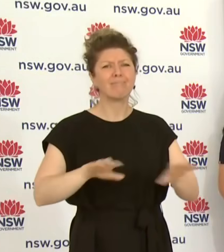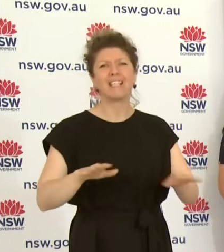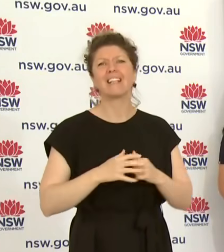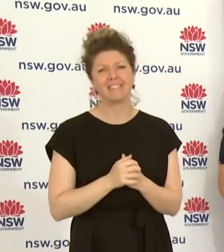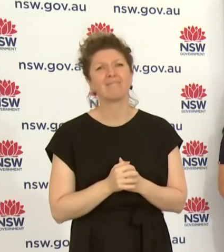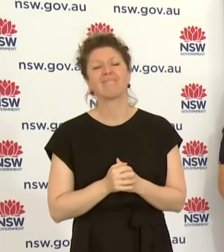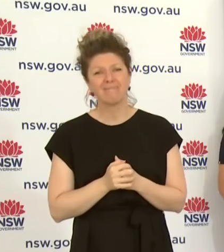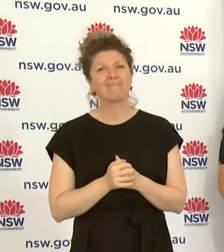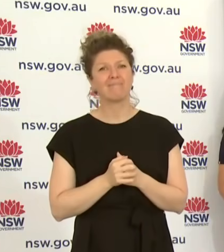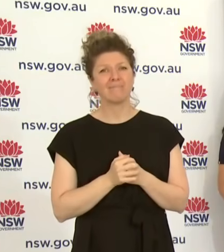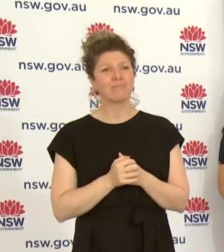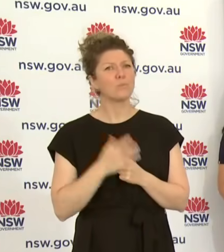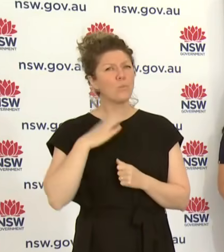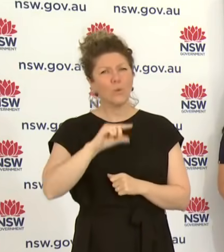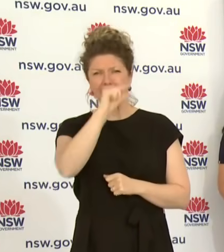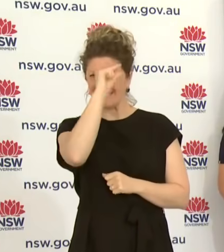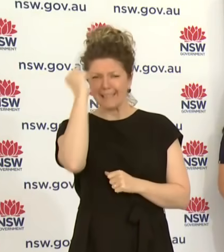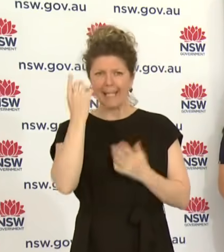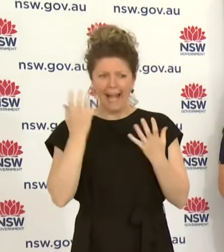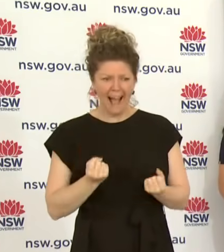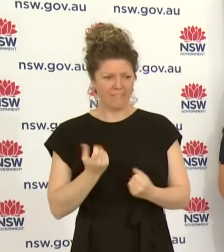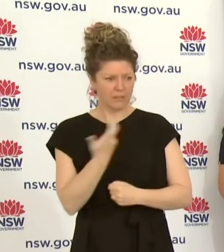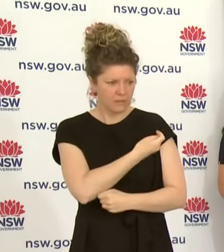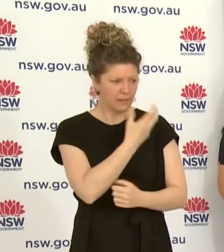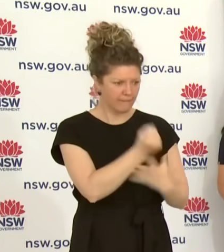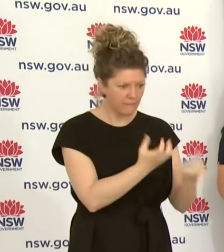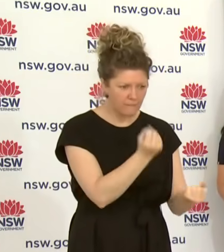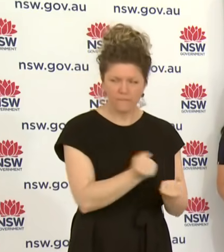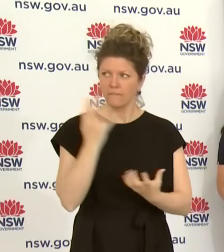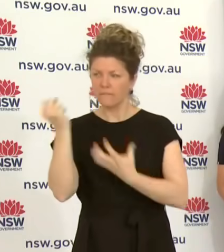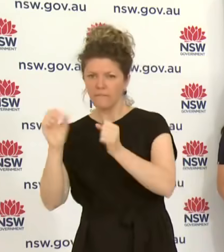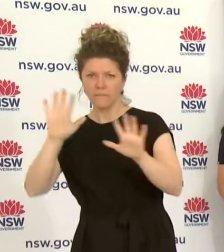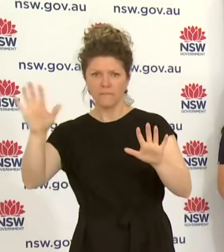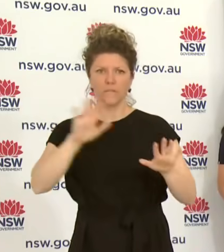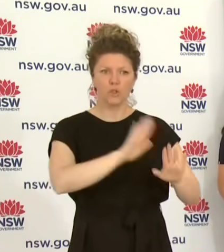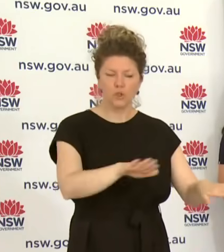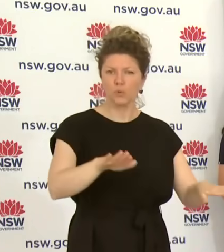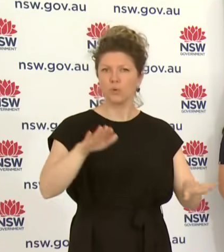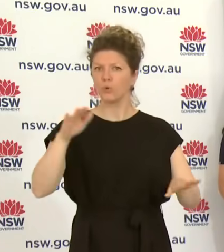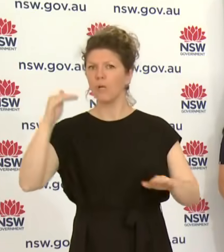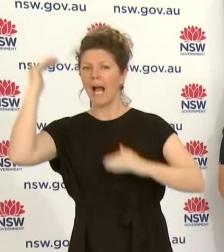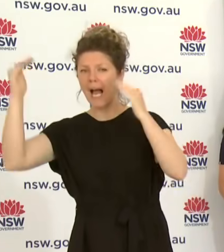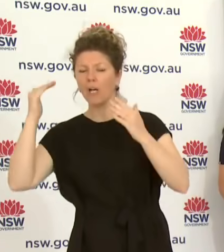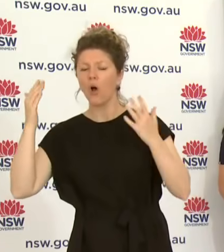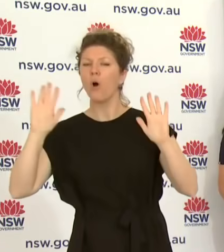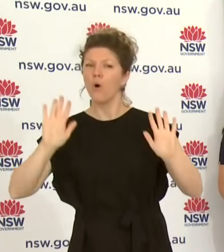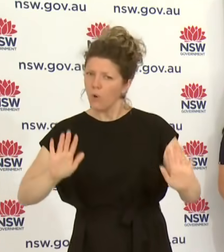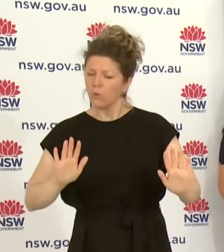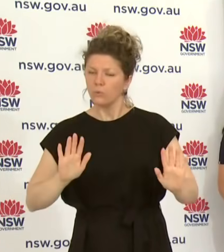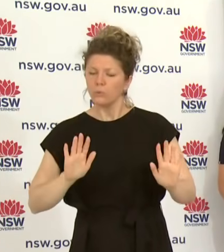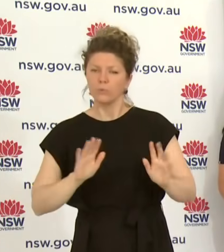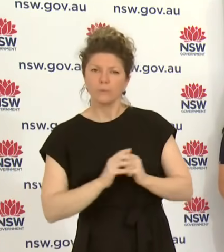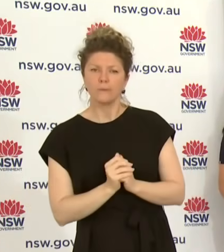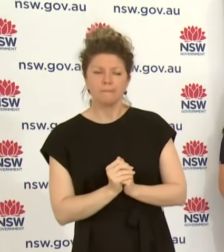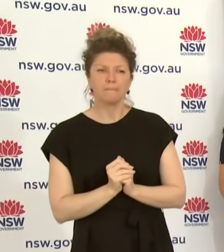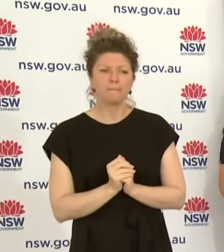want our community to have by the time we start reopening. But I want to stress again, for those of you who choose not to be vaccinated, that's your